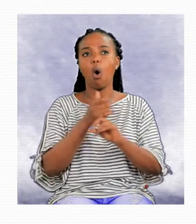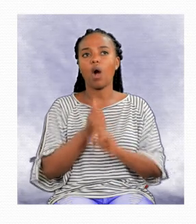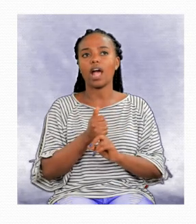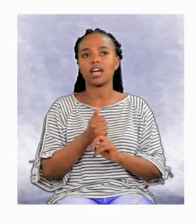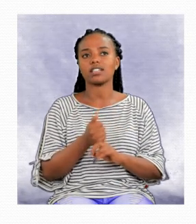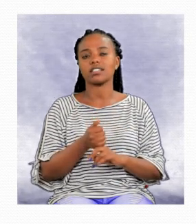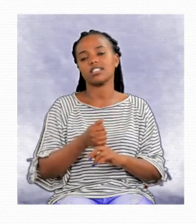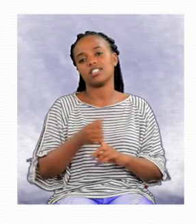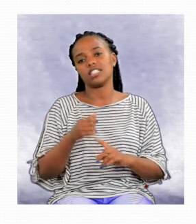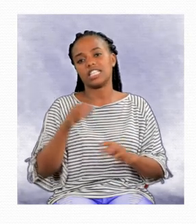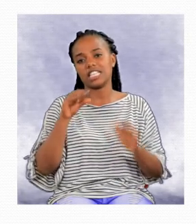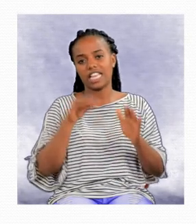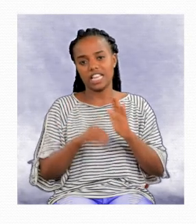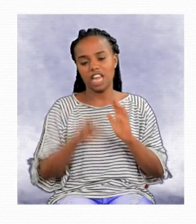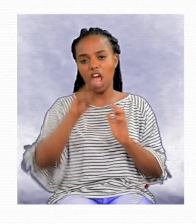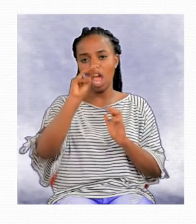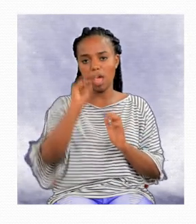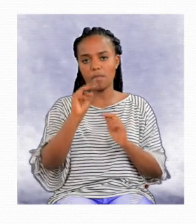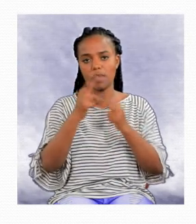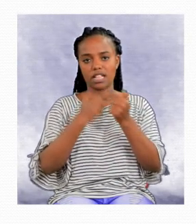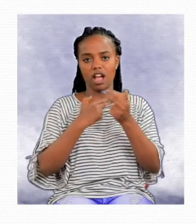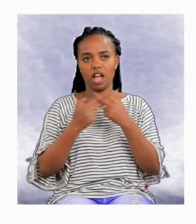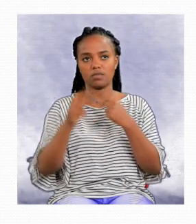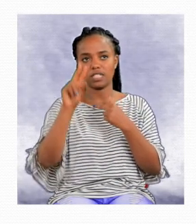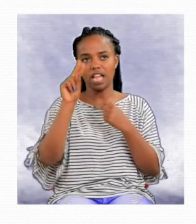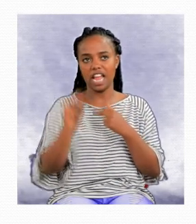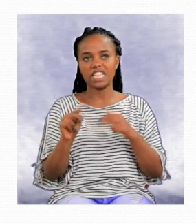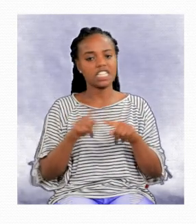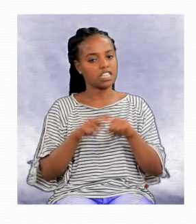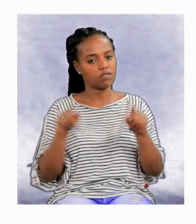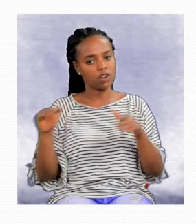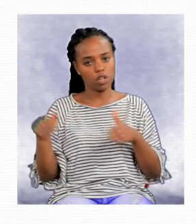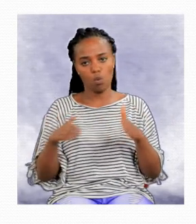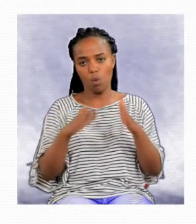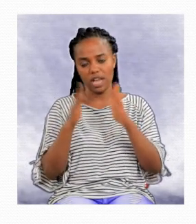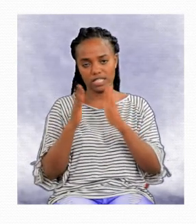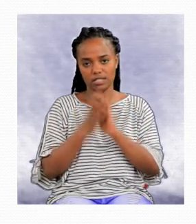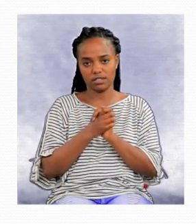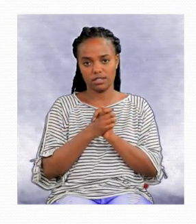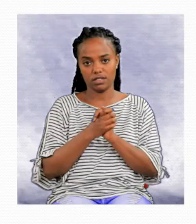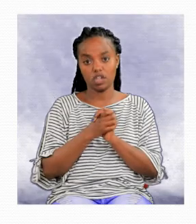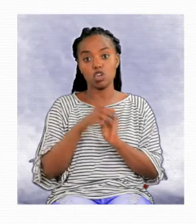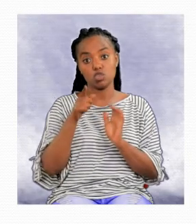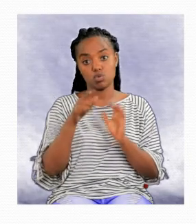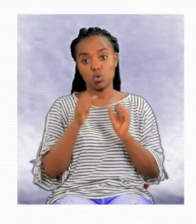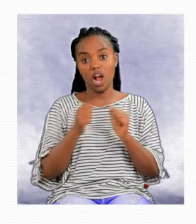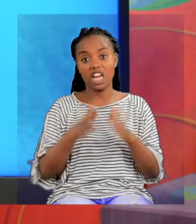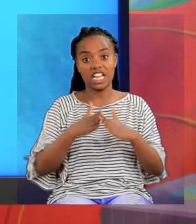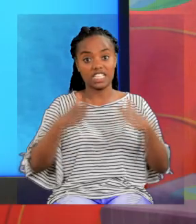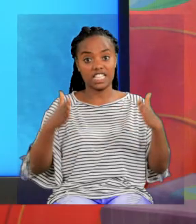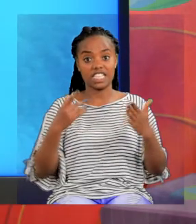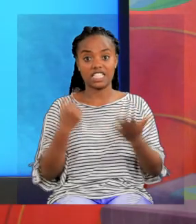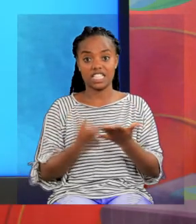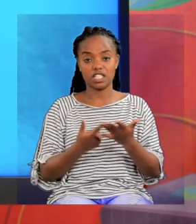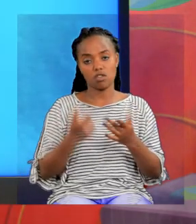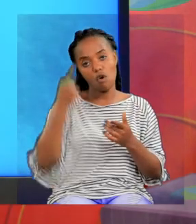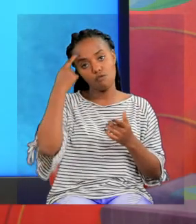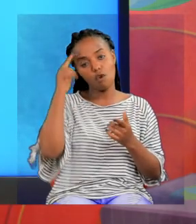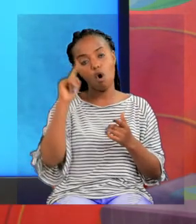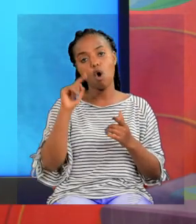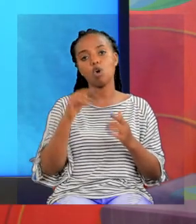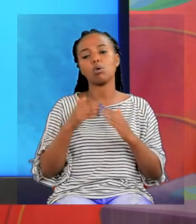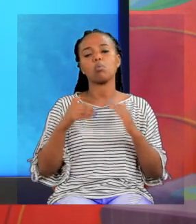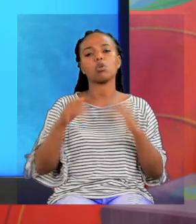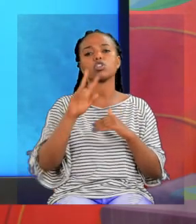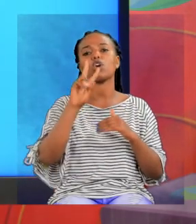m times n different ways. By the way, you can extend this for more